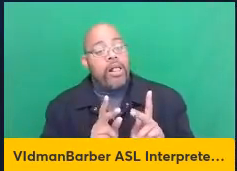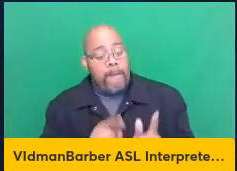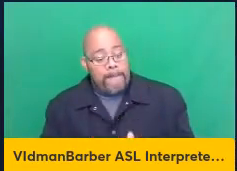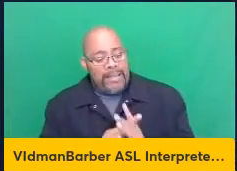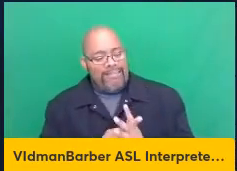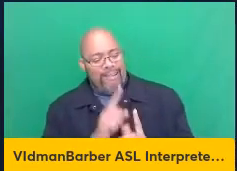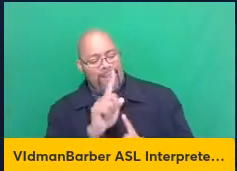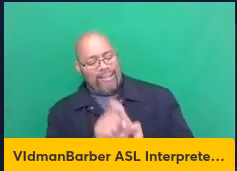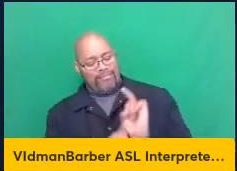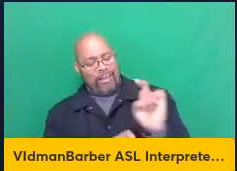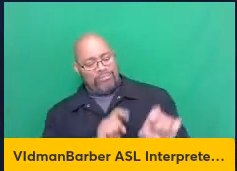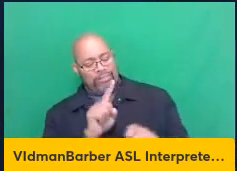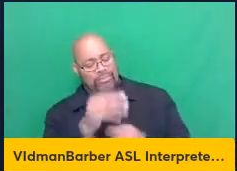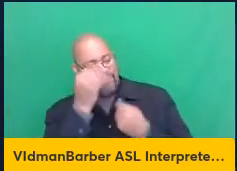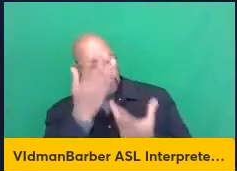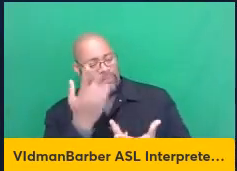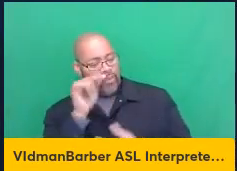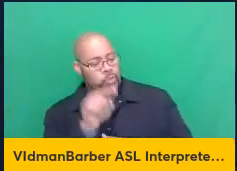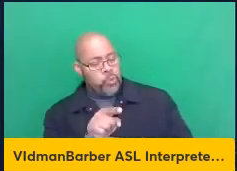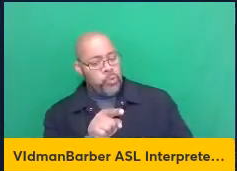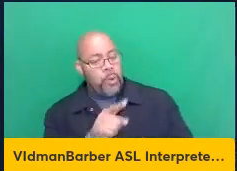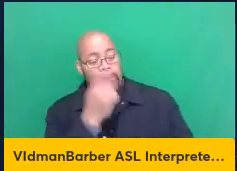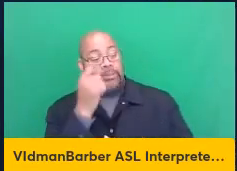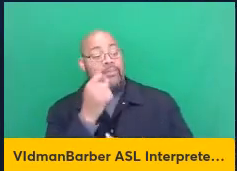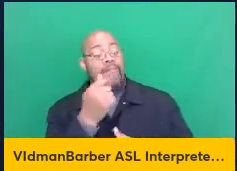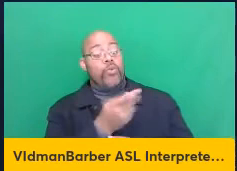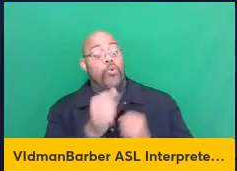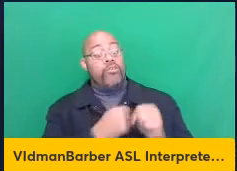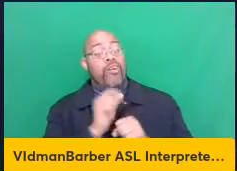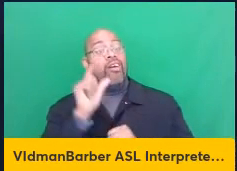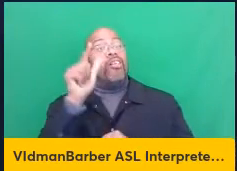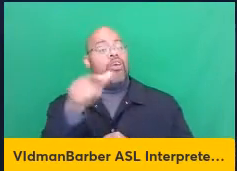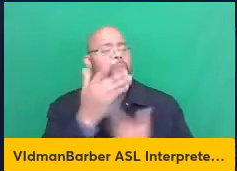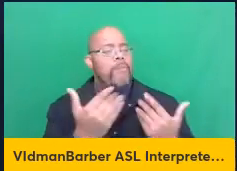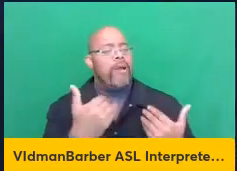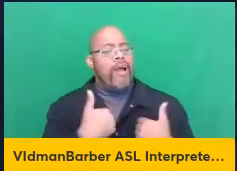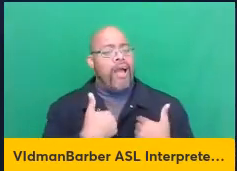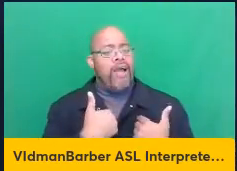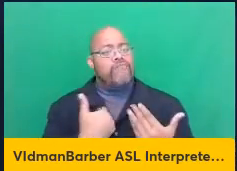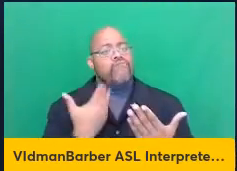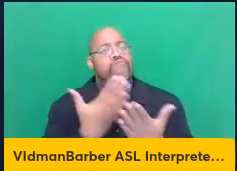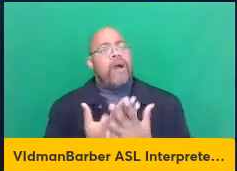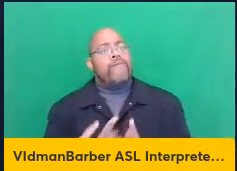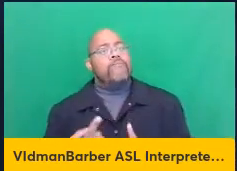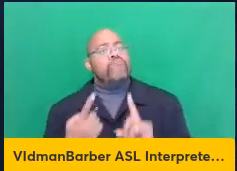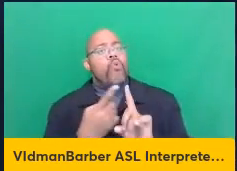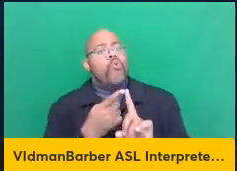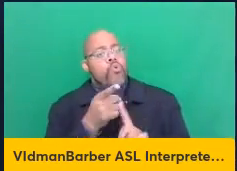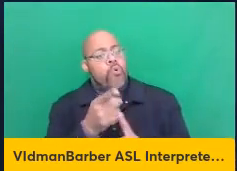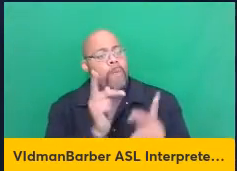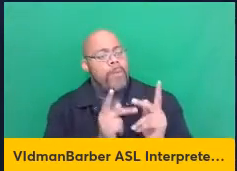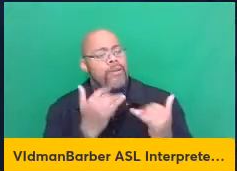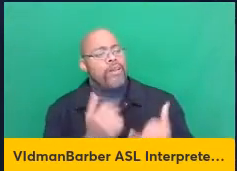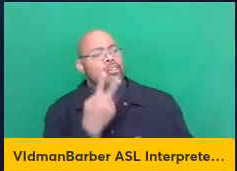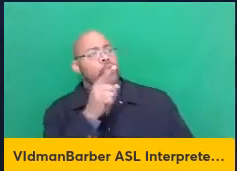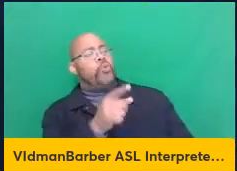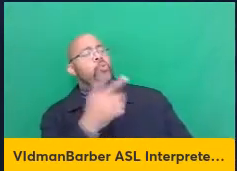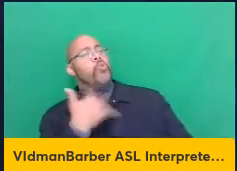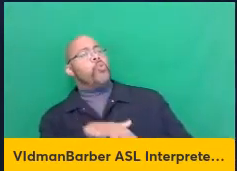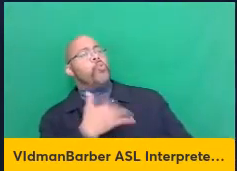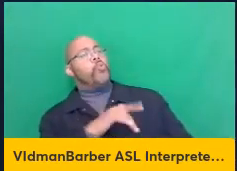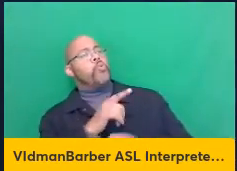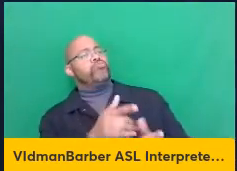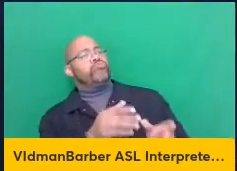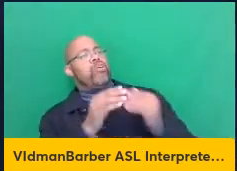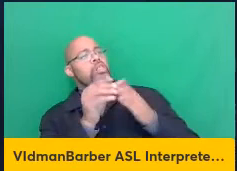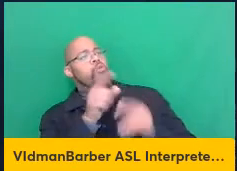to ask for informational interviews from, because a few years from now, you may have gotten to a place where people now see you as a